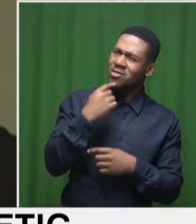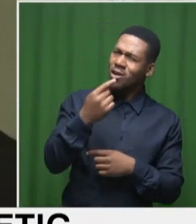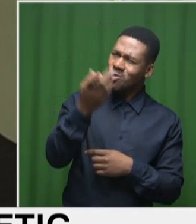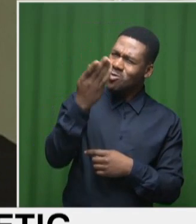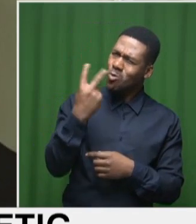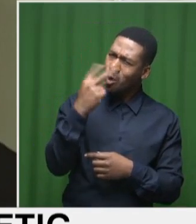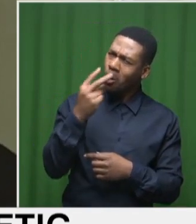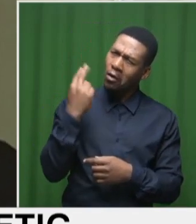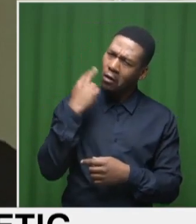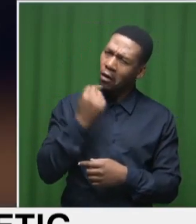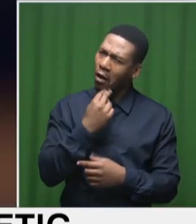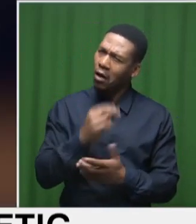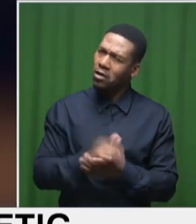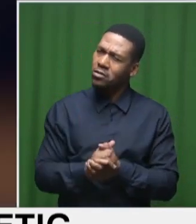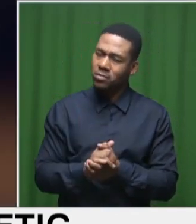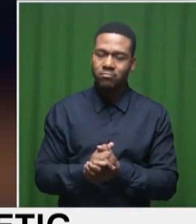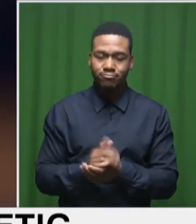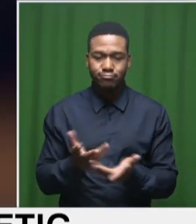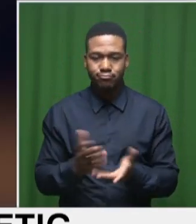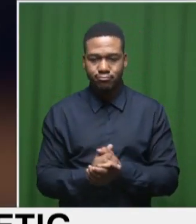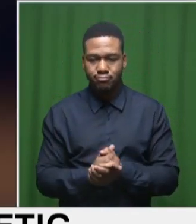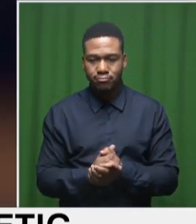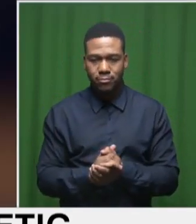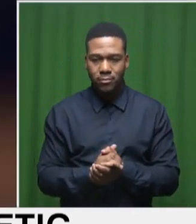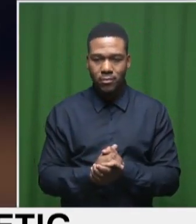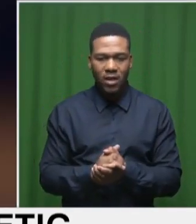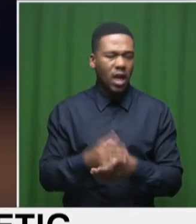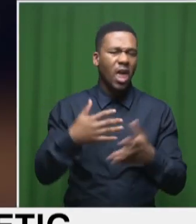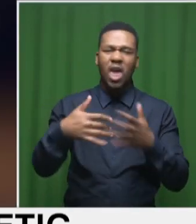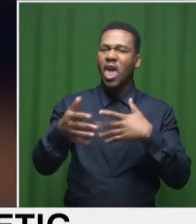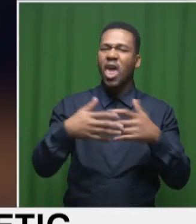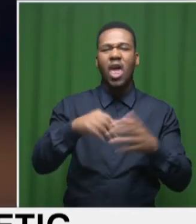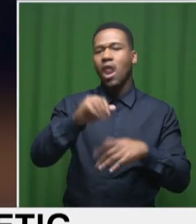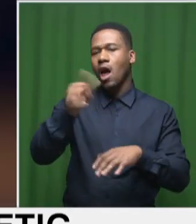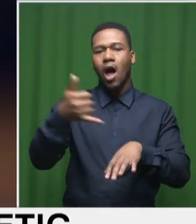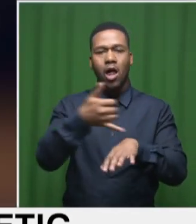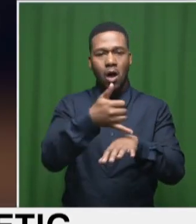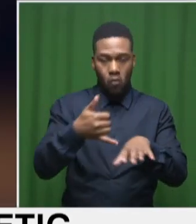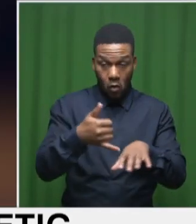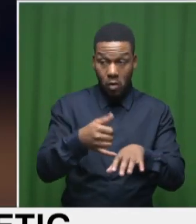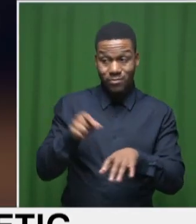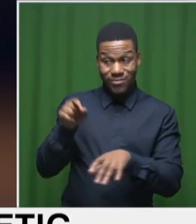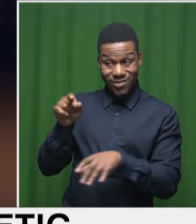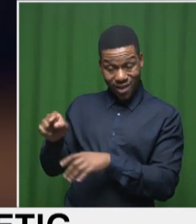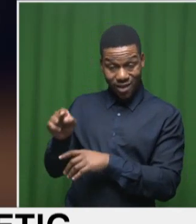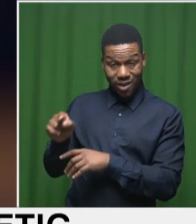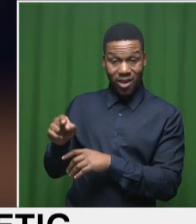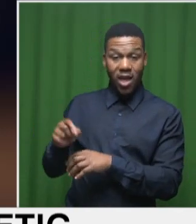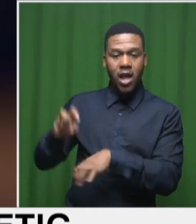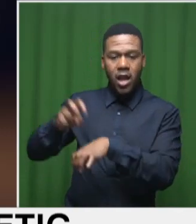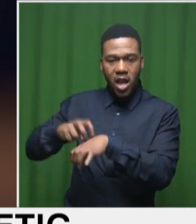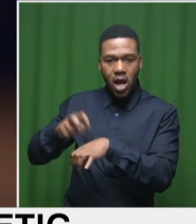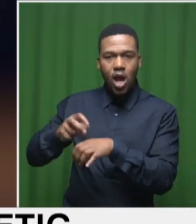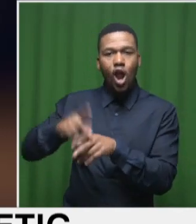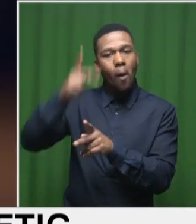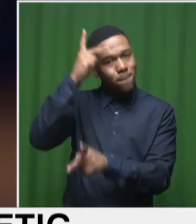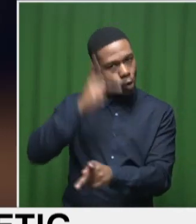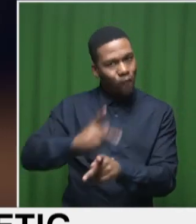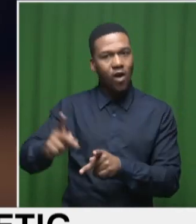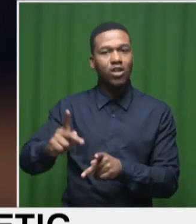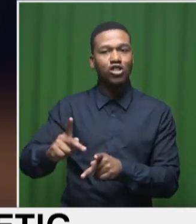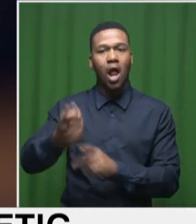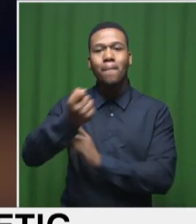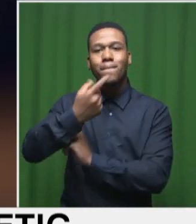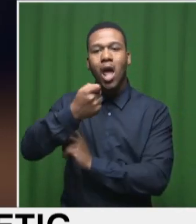And that's kind of what we want. Like any other form of surgery, cosmetic procedures need a medical practitioner trained in the